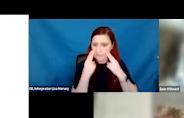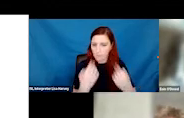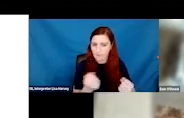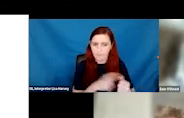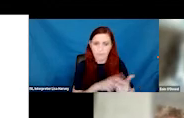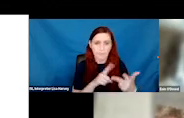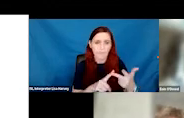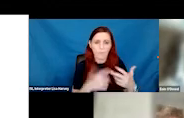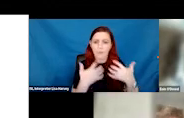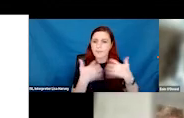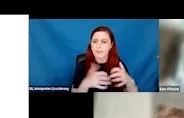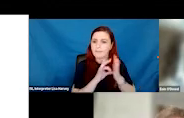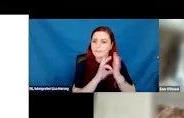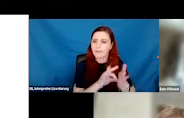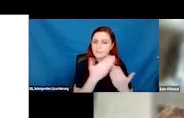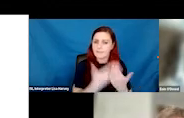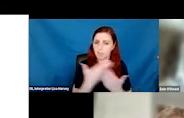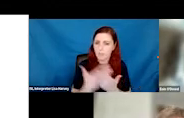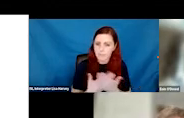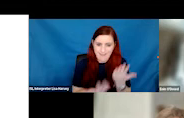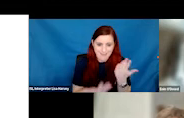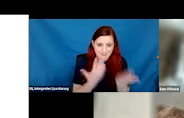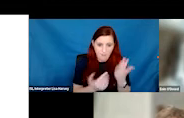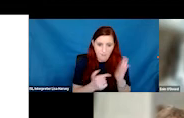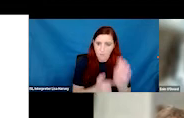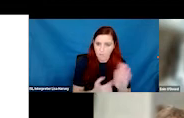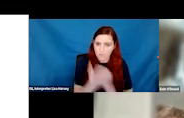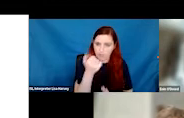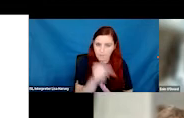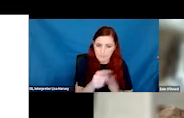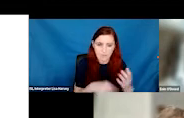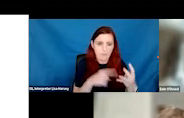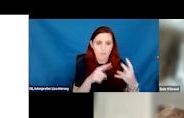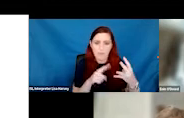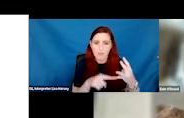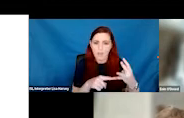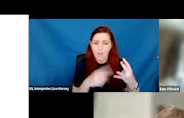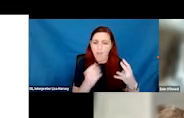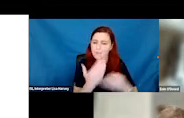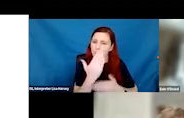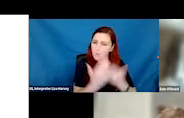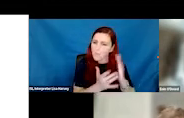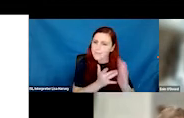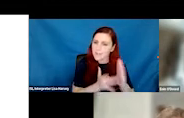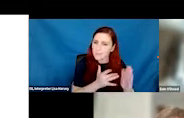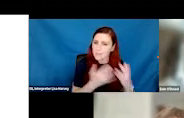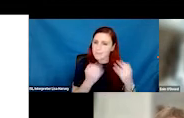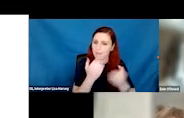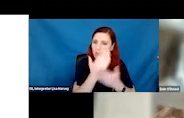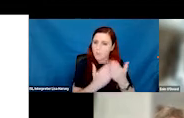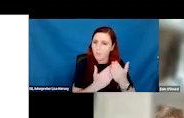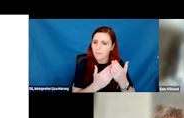have our technical guidance documents. How do we do it? We have a small number of exemptions for buildings, which I'll go